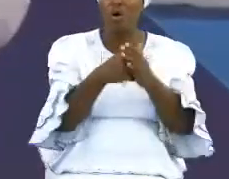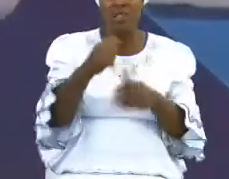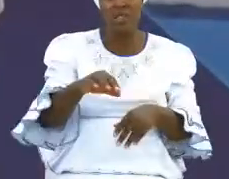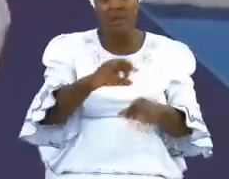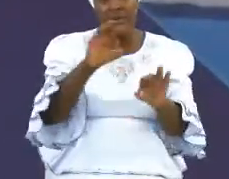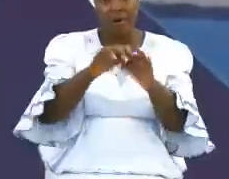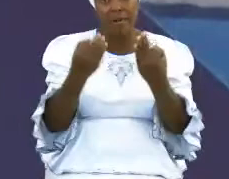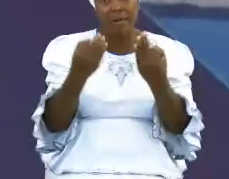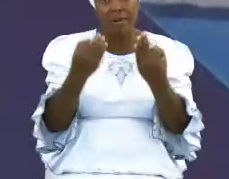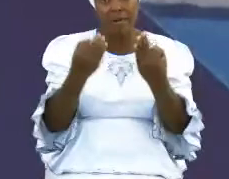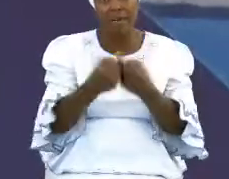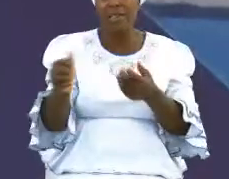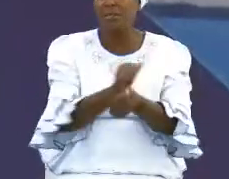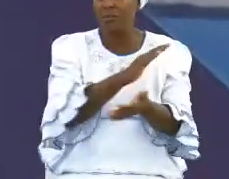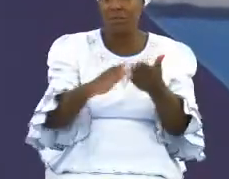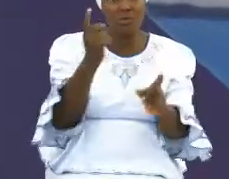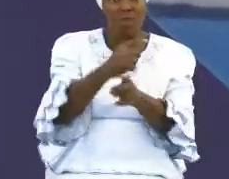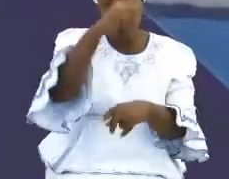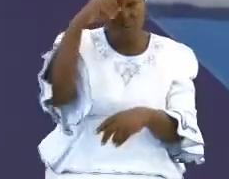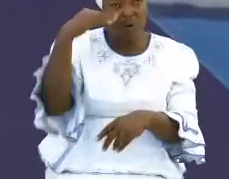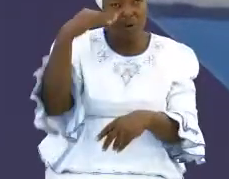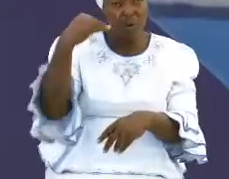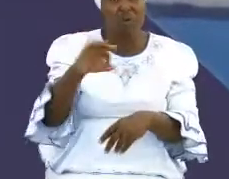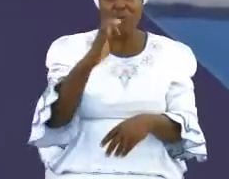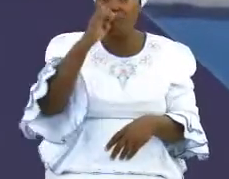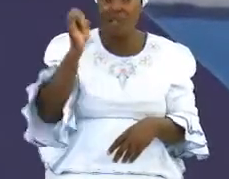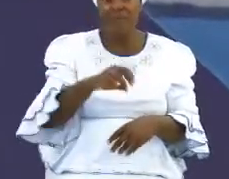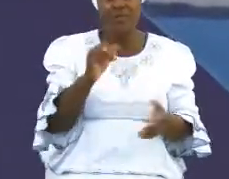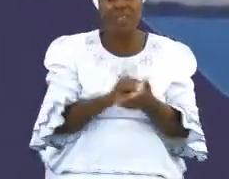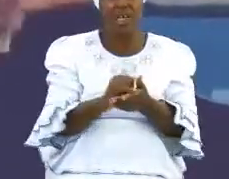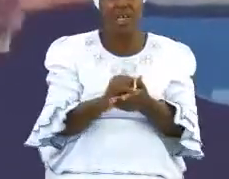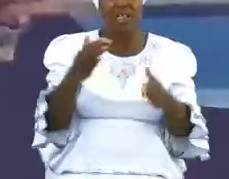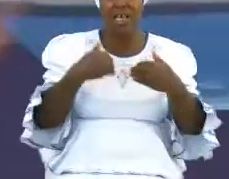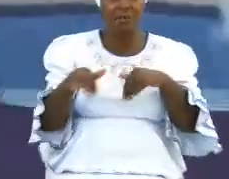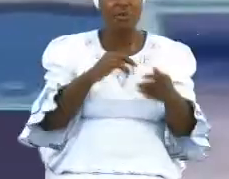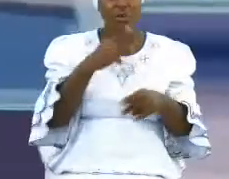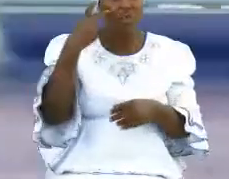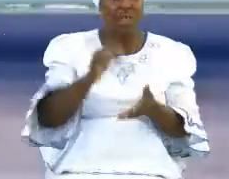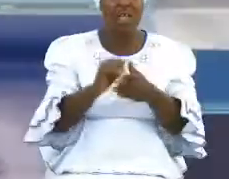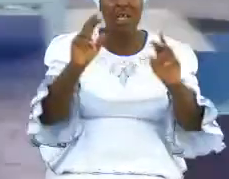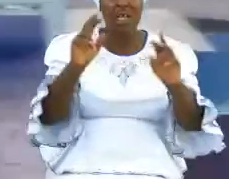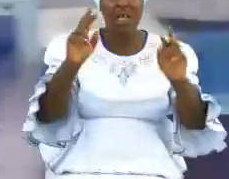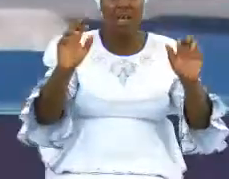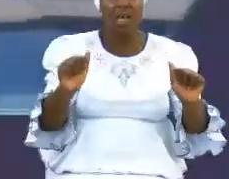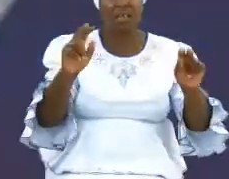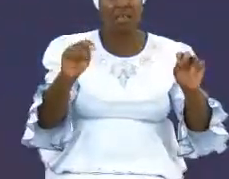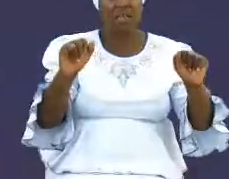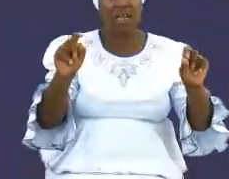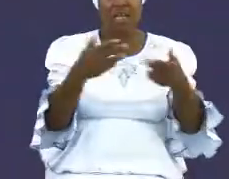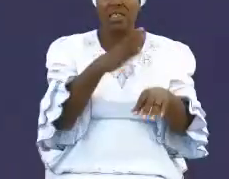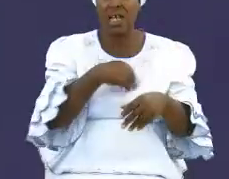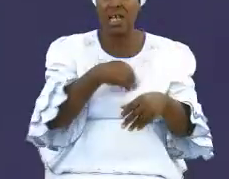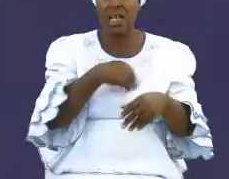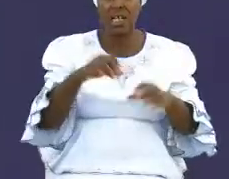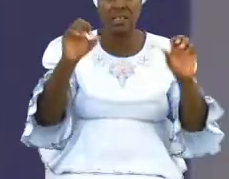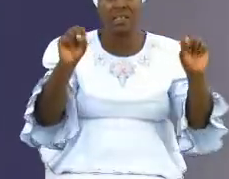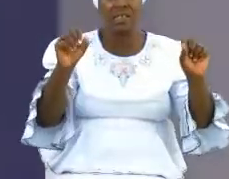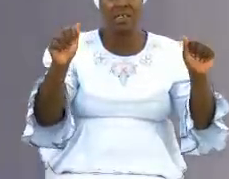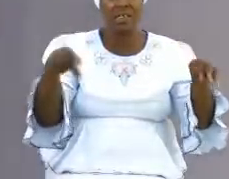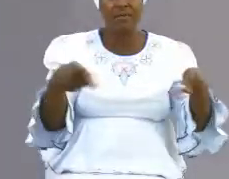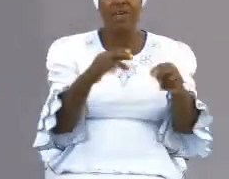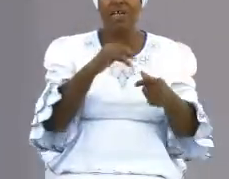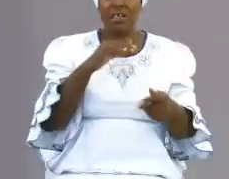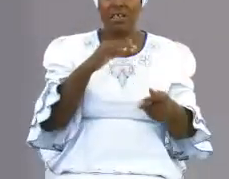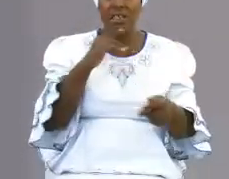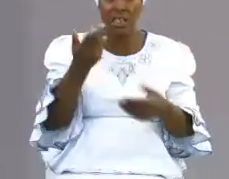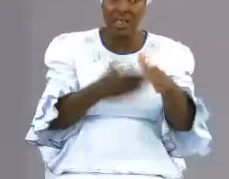of what they had done. Like Ananias and Sapphira, they died prematurely. It was because of what they